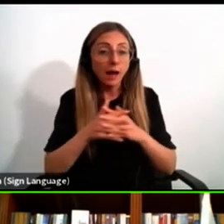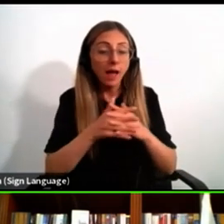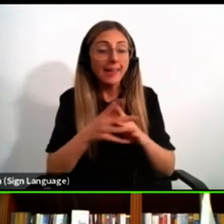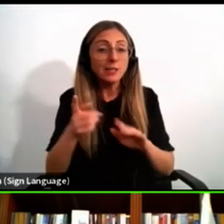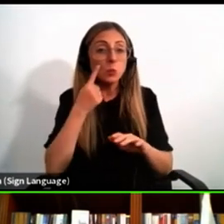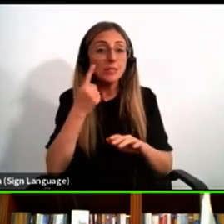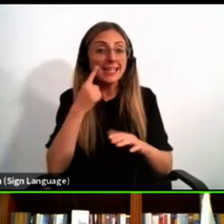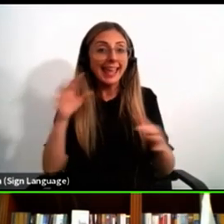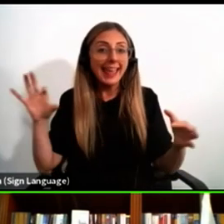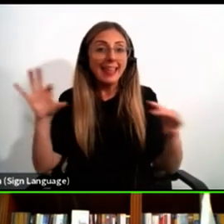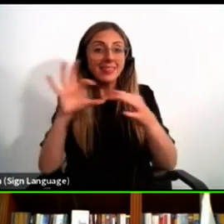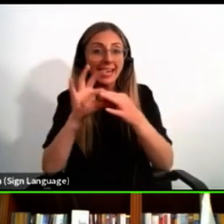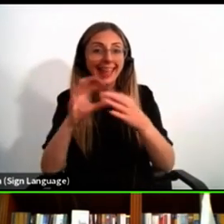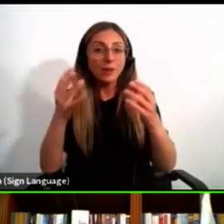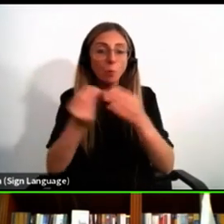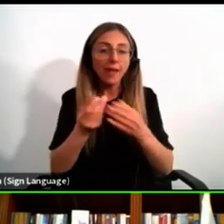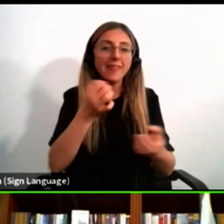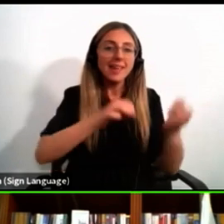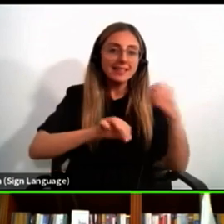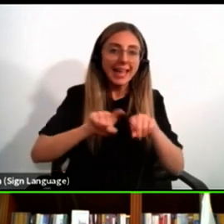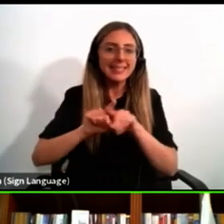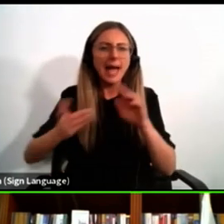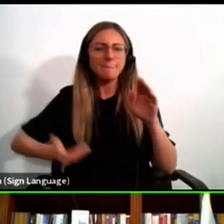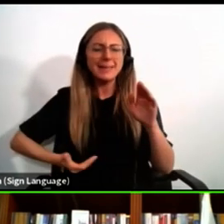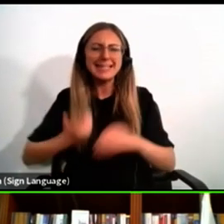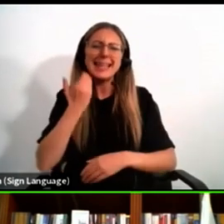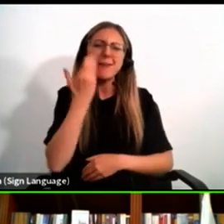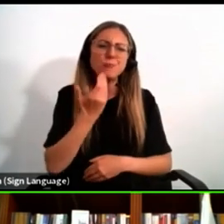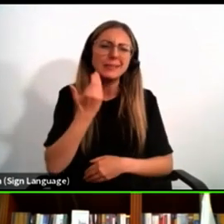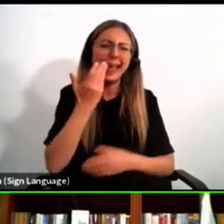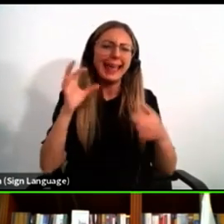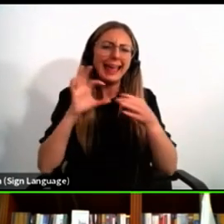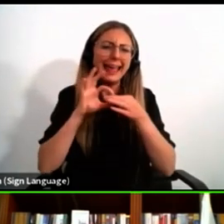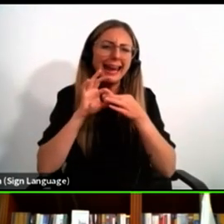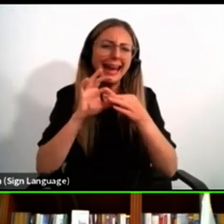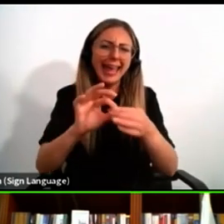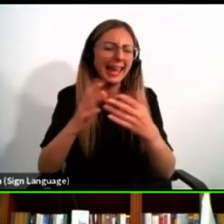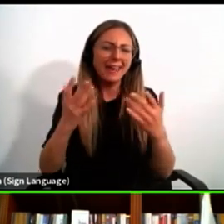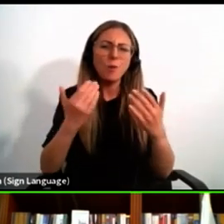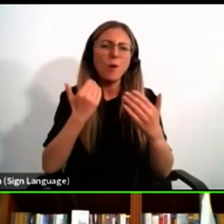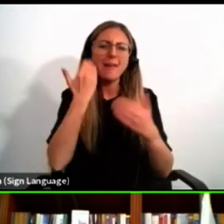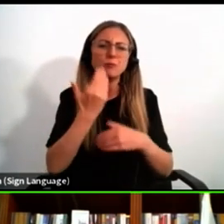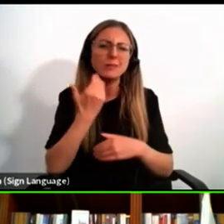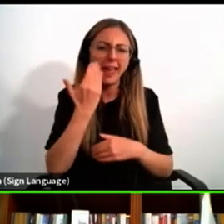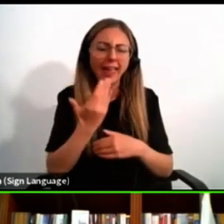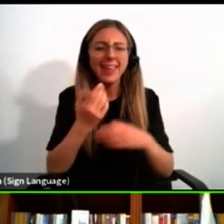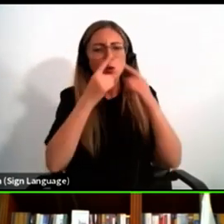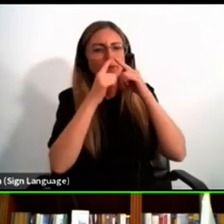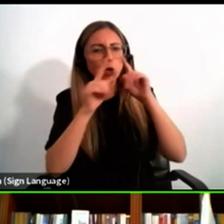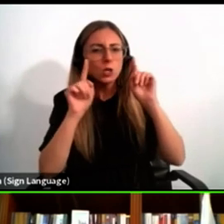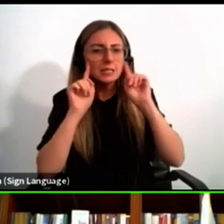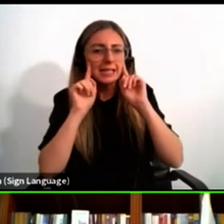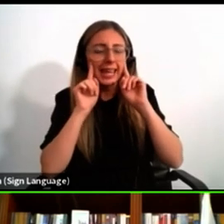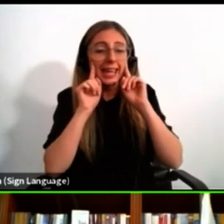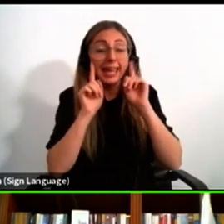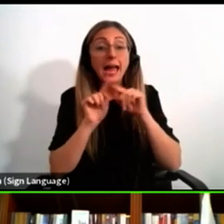link between science and business all the time. You will see just outside every good university, you